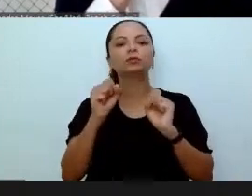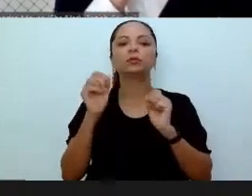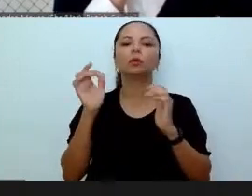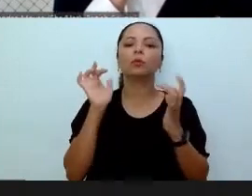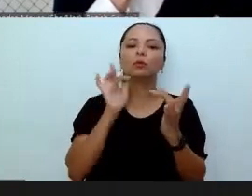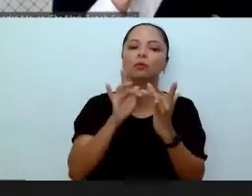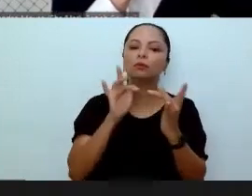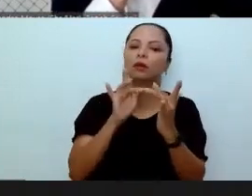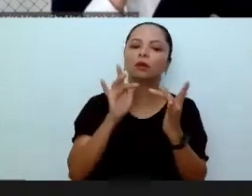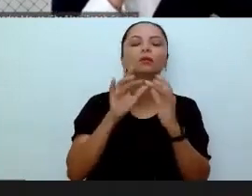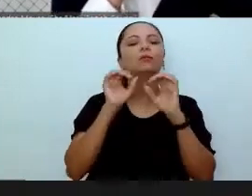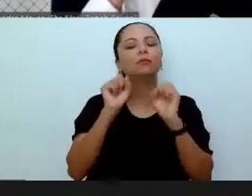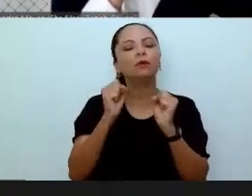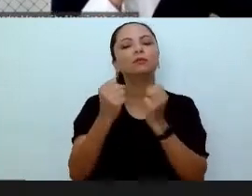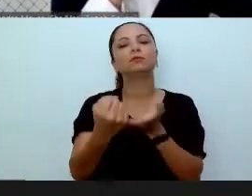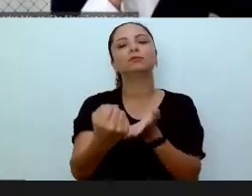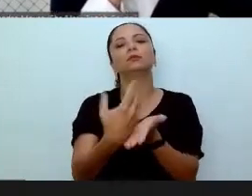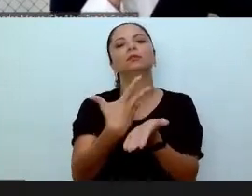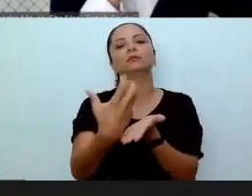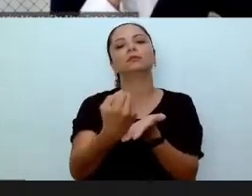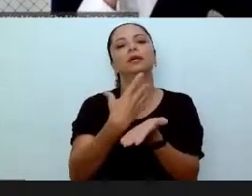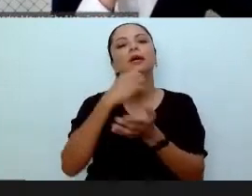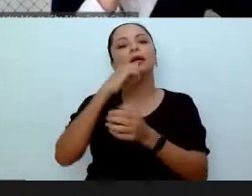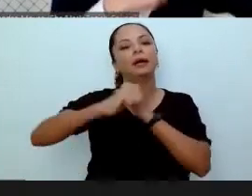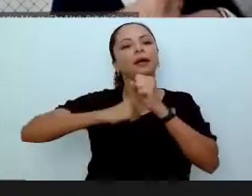next year? That's an invitation.